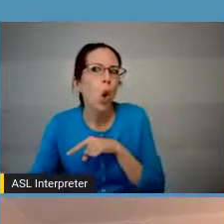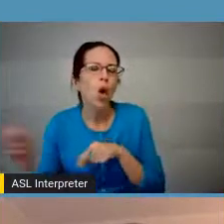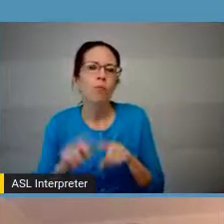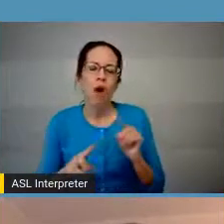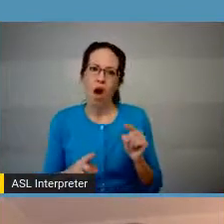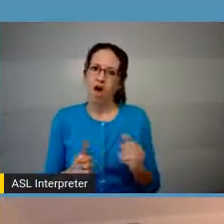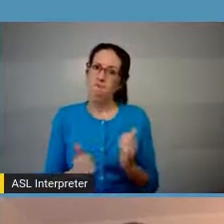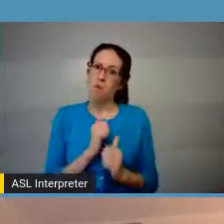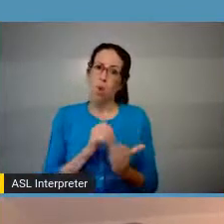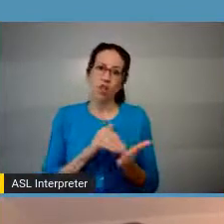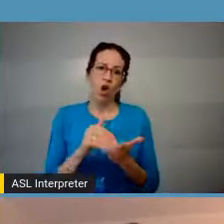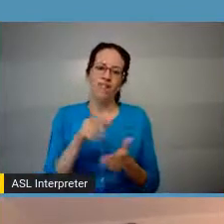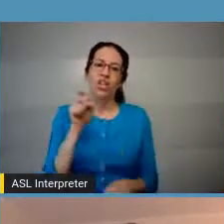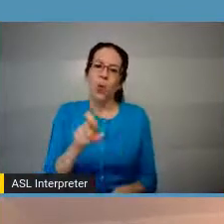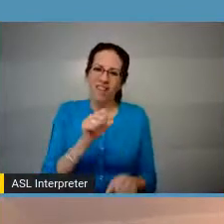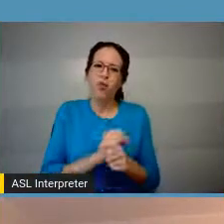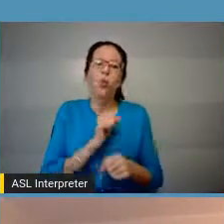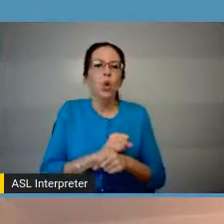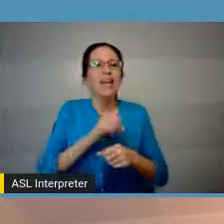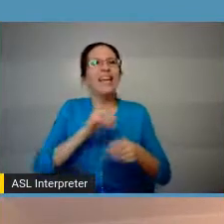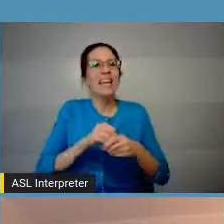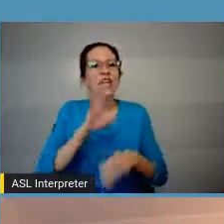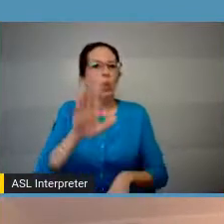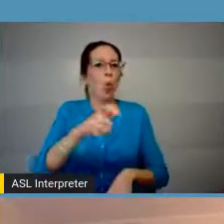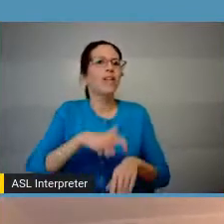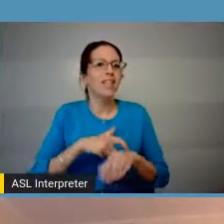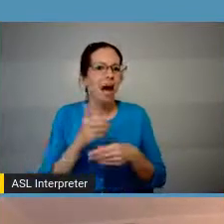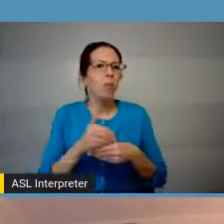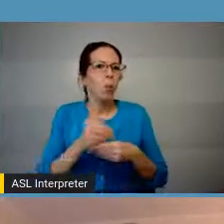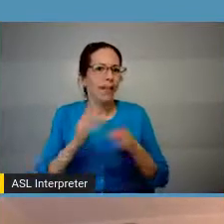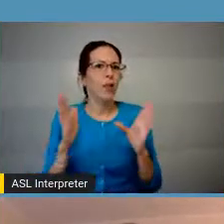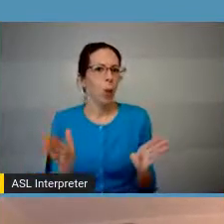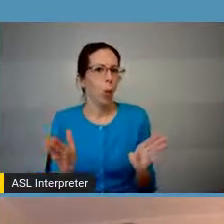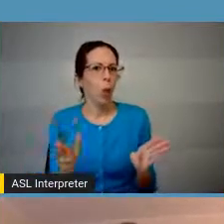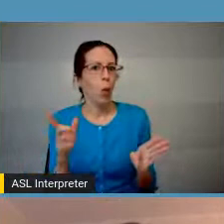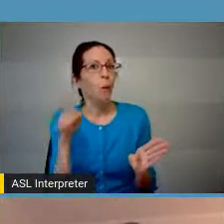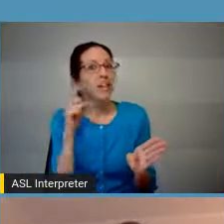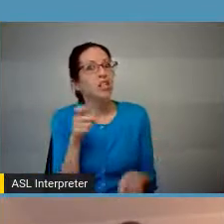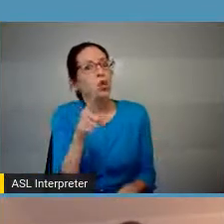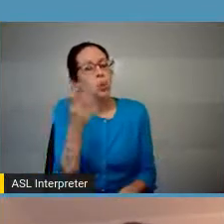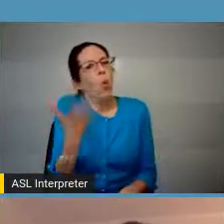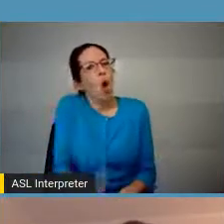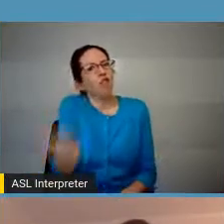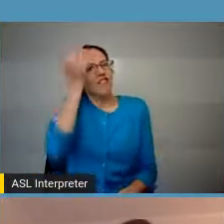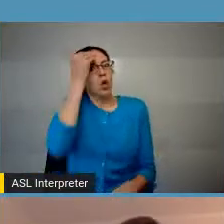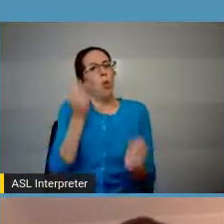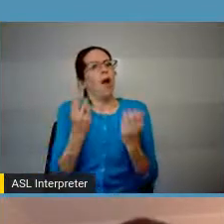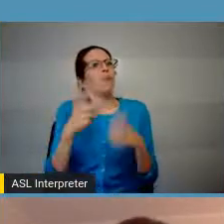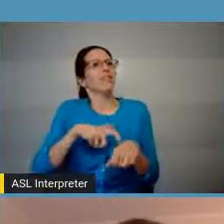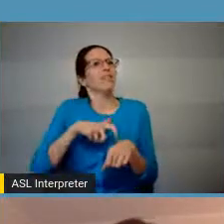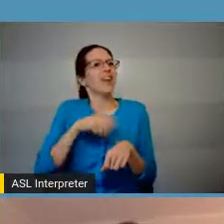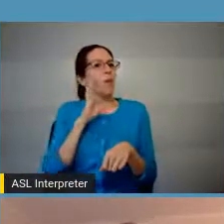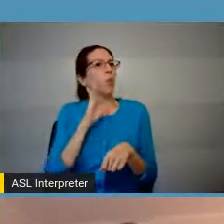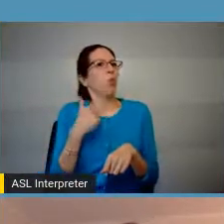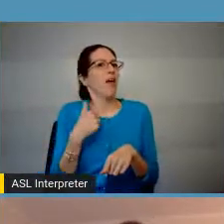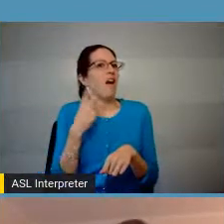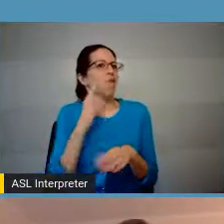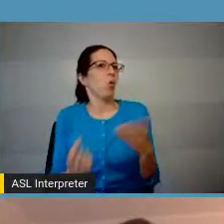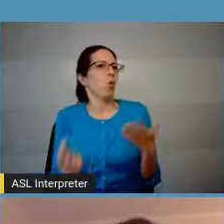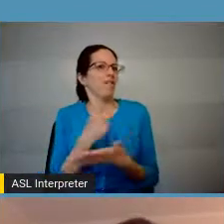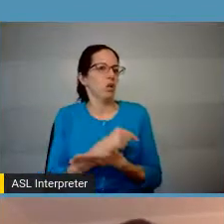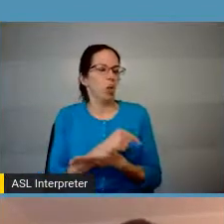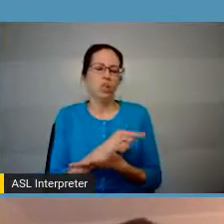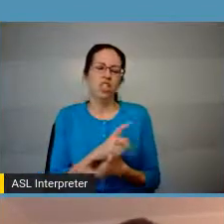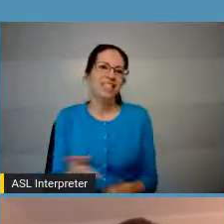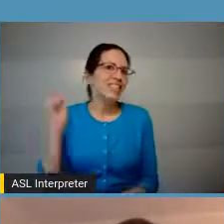generally speaking, you need to work within the confines of the contract because you knew at the beginning how much of a window you would have. So that's something